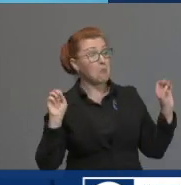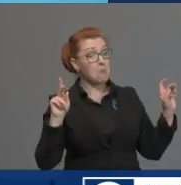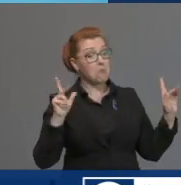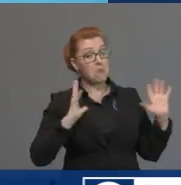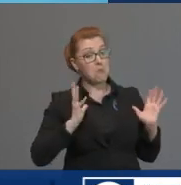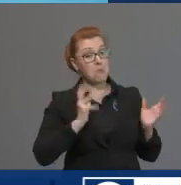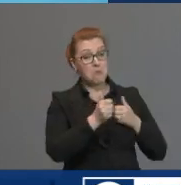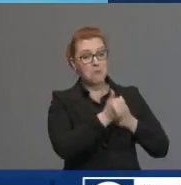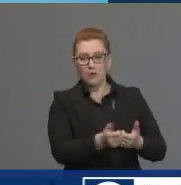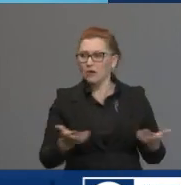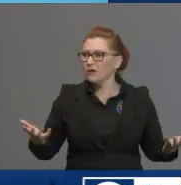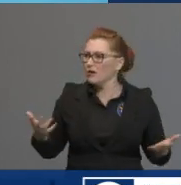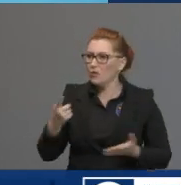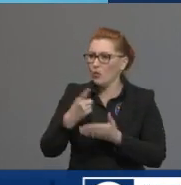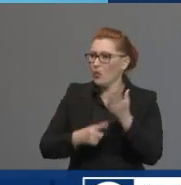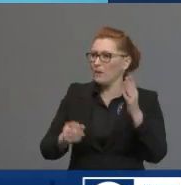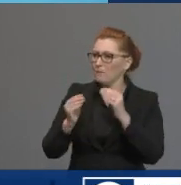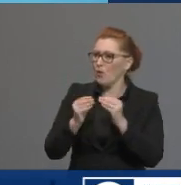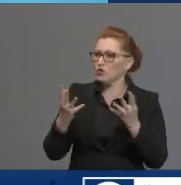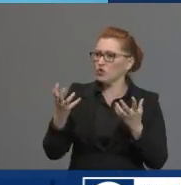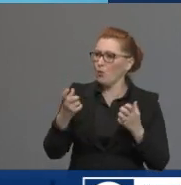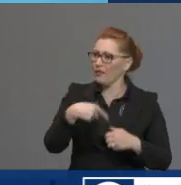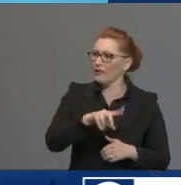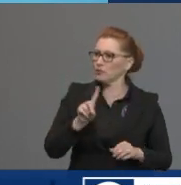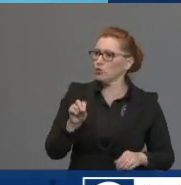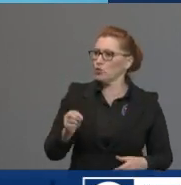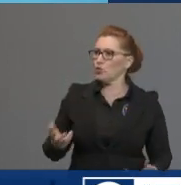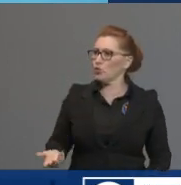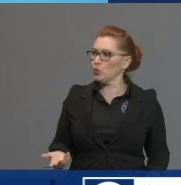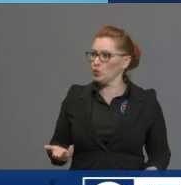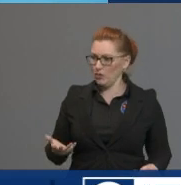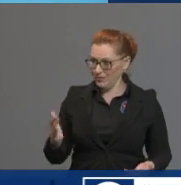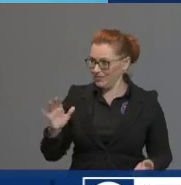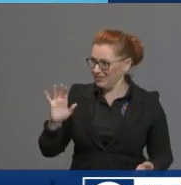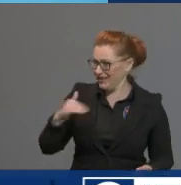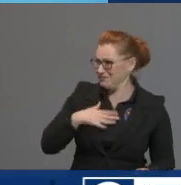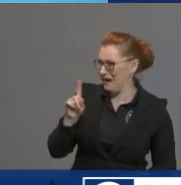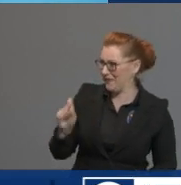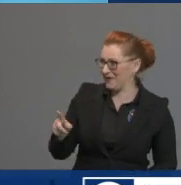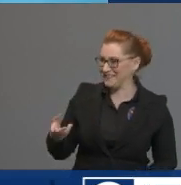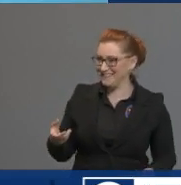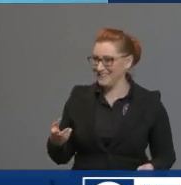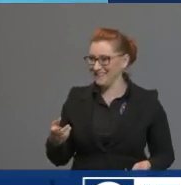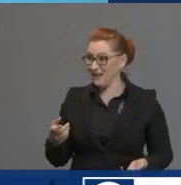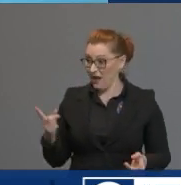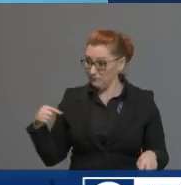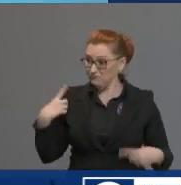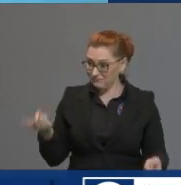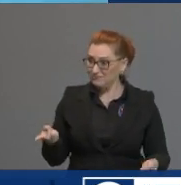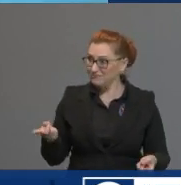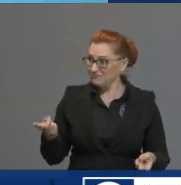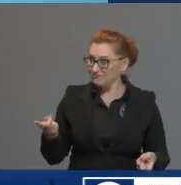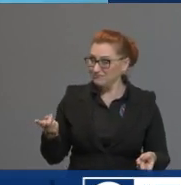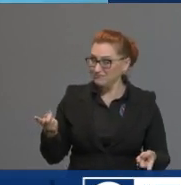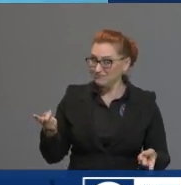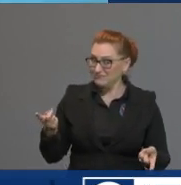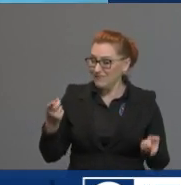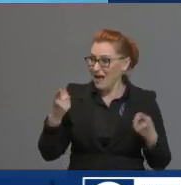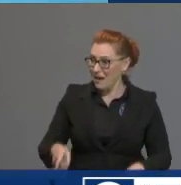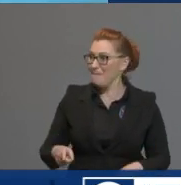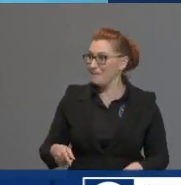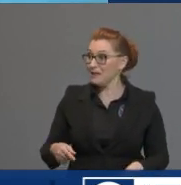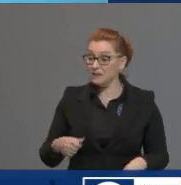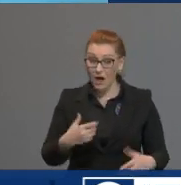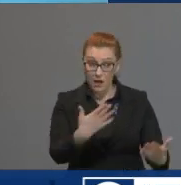okay, I'm not going to do it, well, I don't know what more you would like. That's what I'm asking, and that's what has been the response.